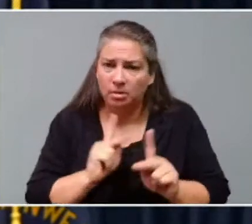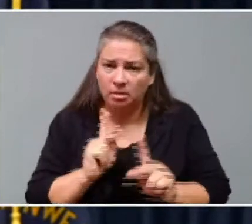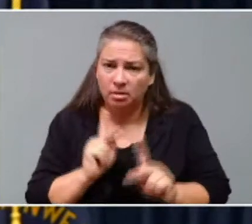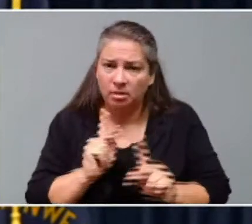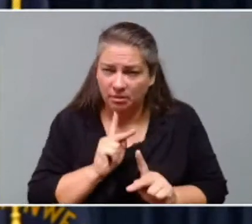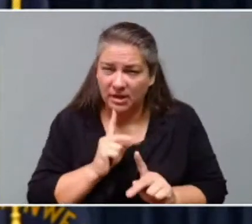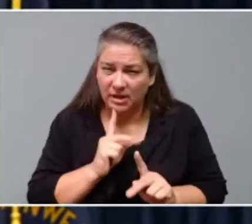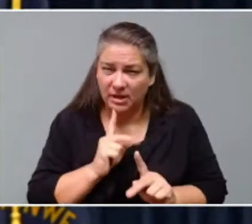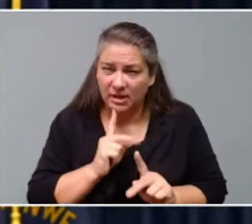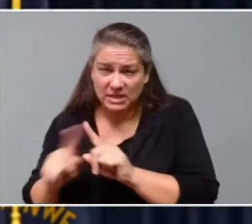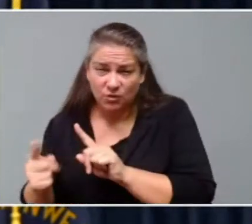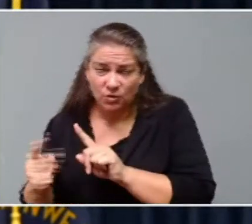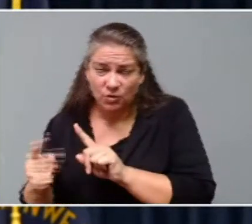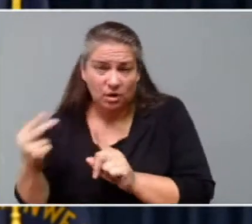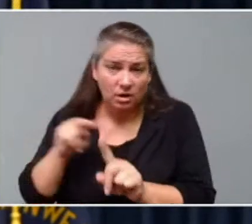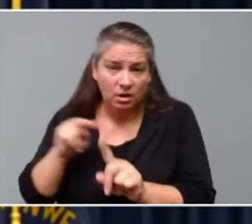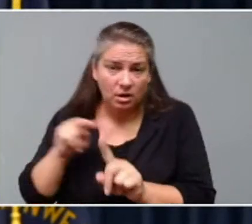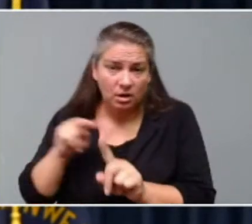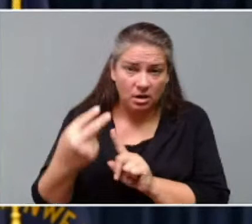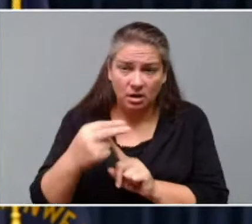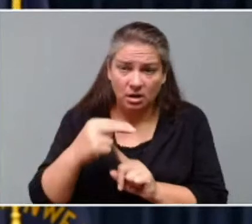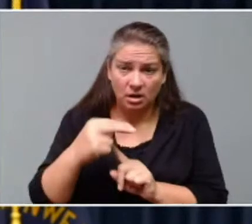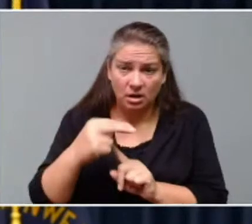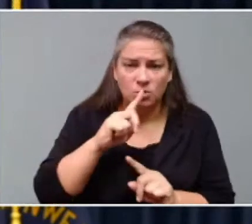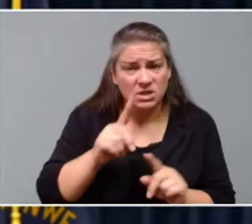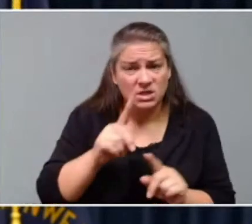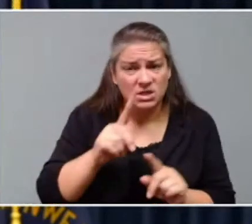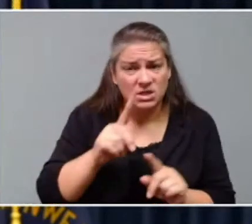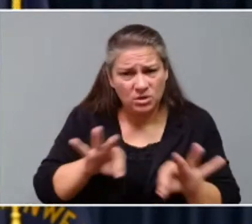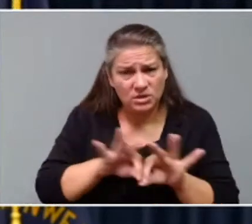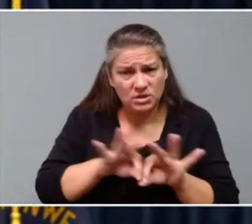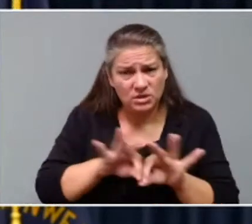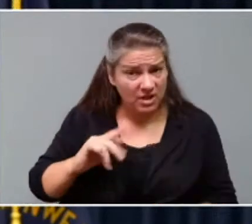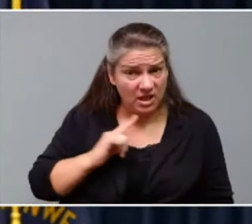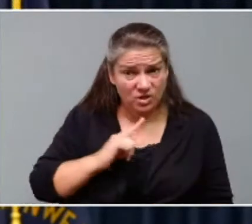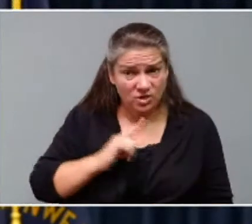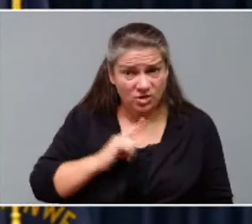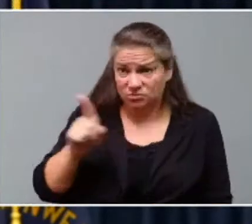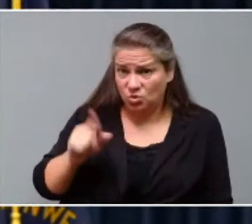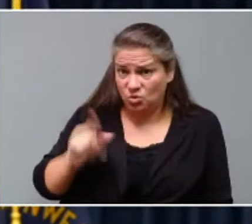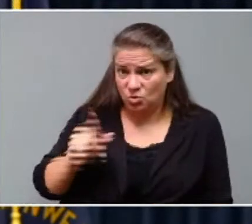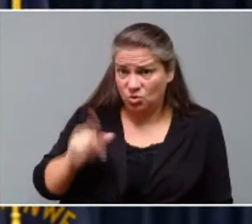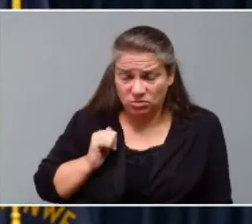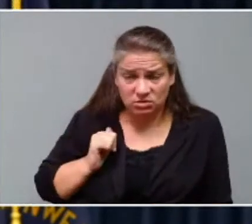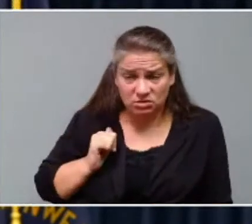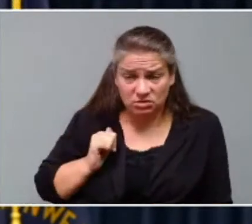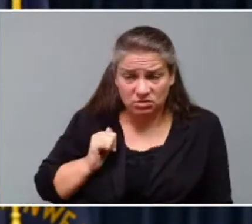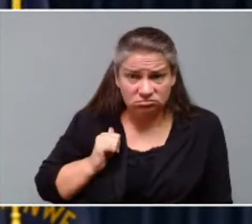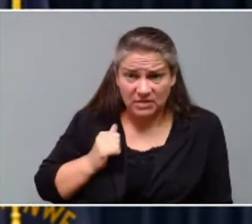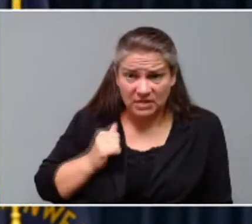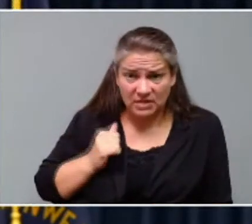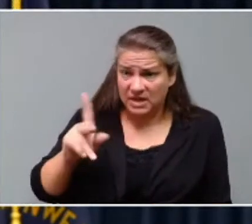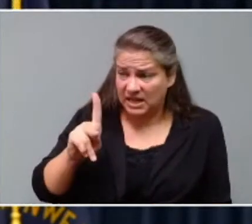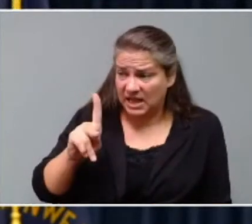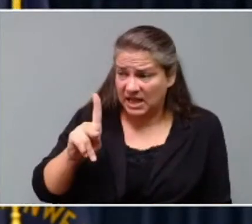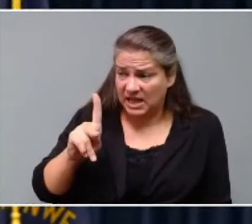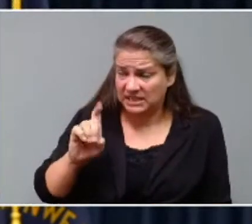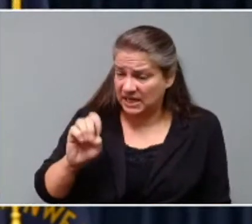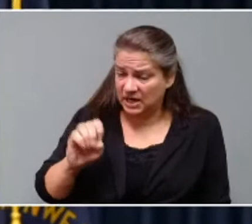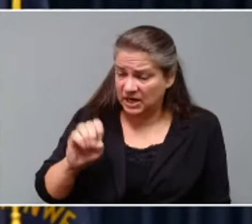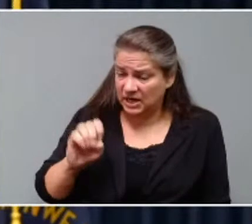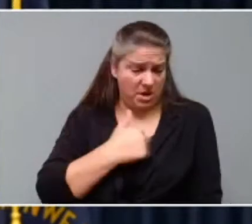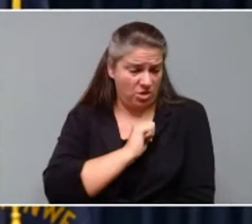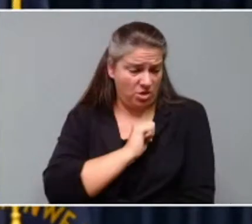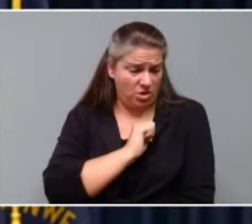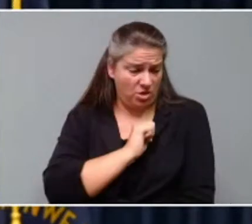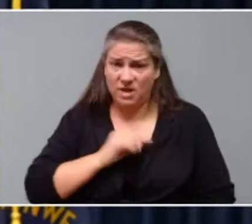it's really important. And if the legislature won't give KDE the authority to do it, or me the authority to do it, what